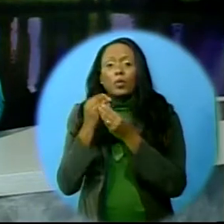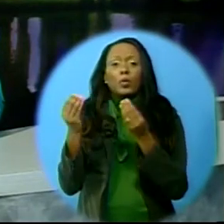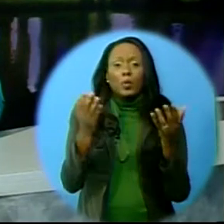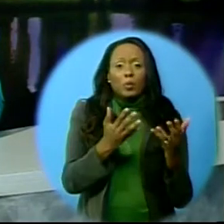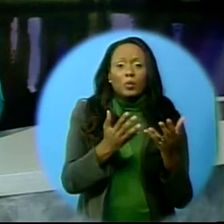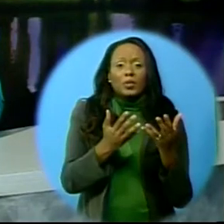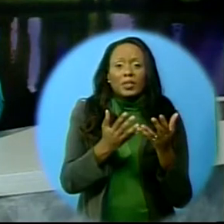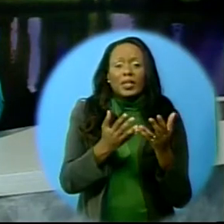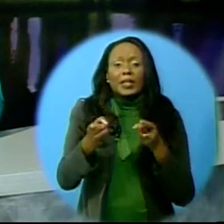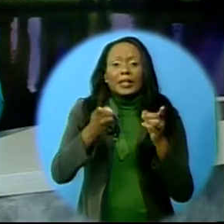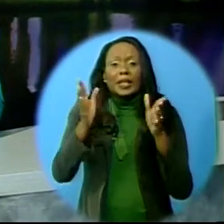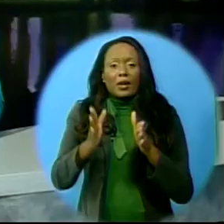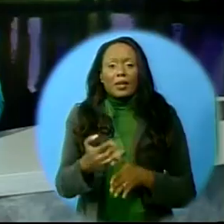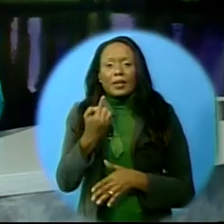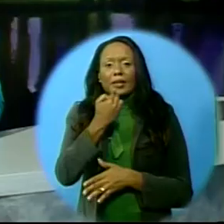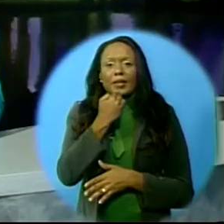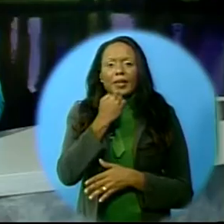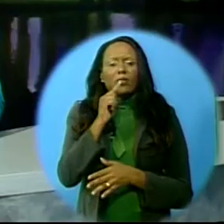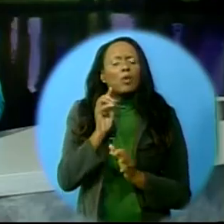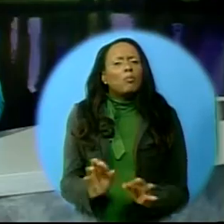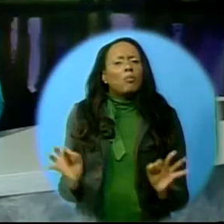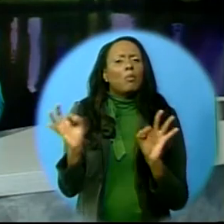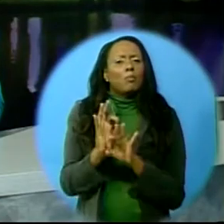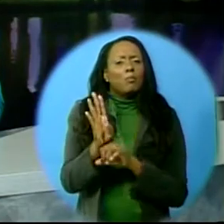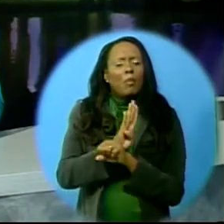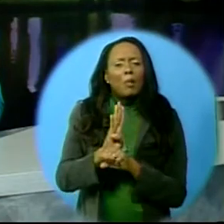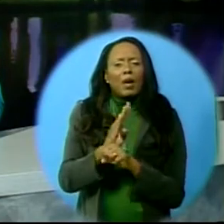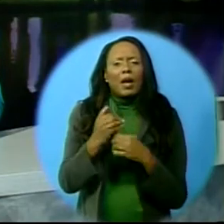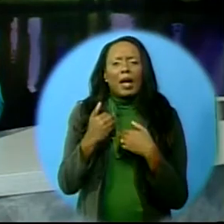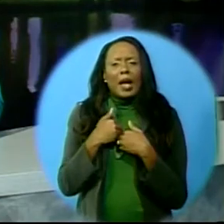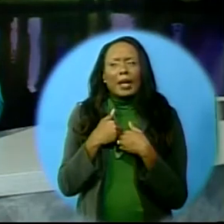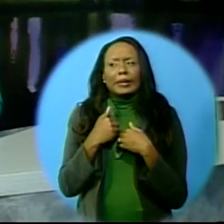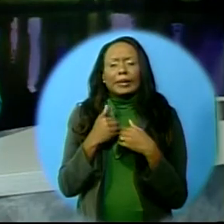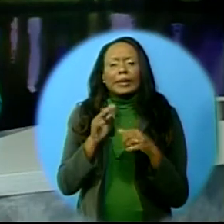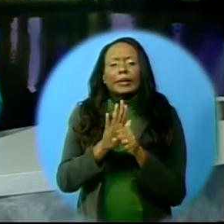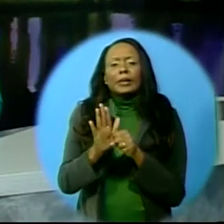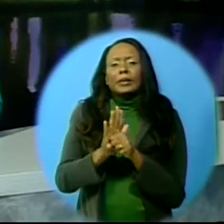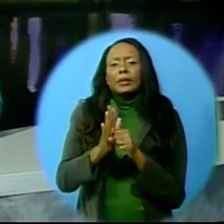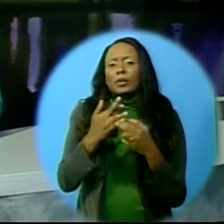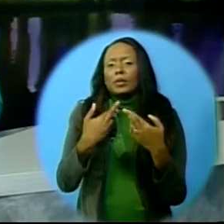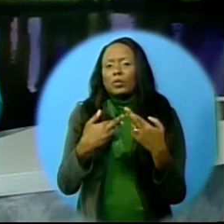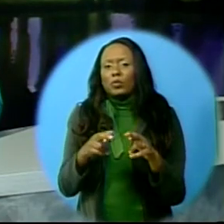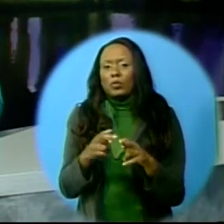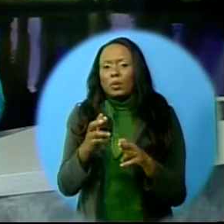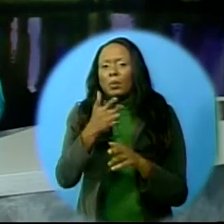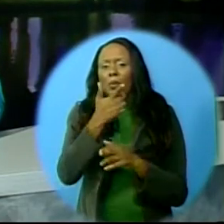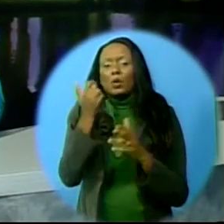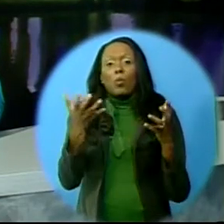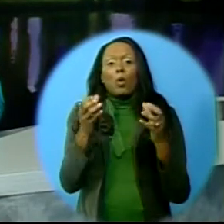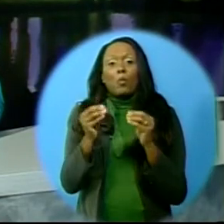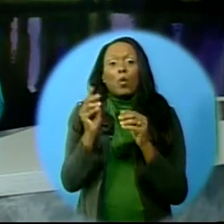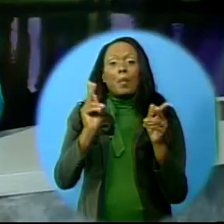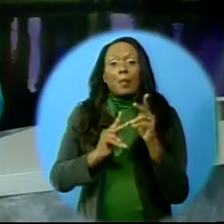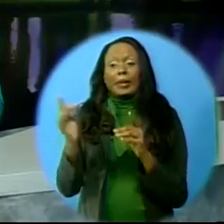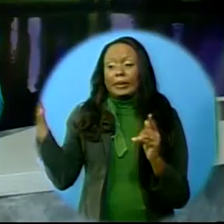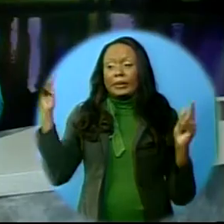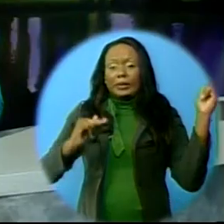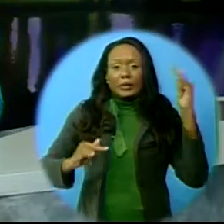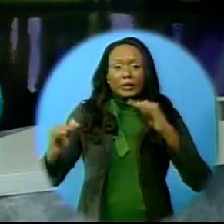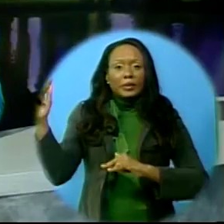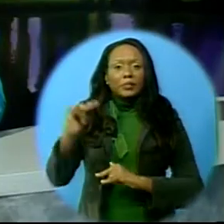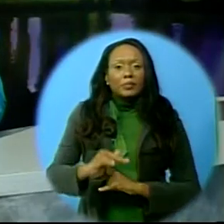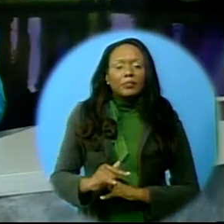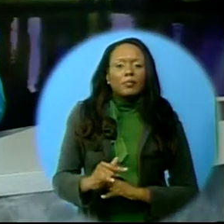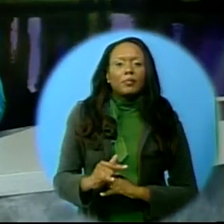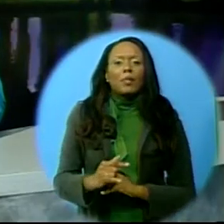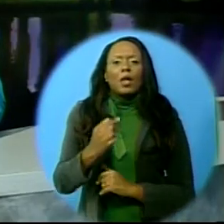its executive director Sue Springer saying it's important the island has the right number of rooms as it seeks increased